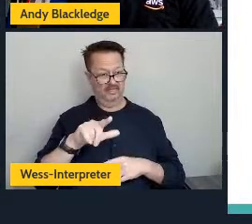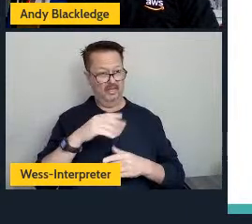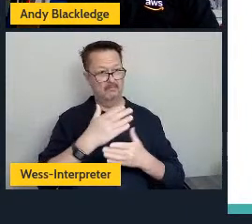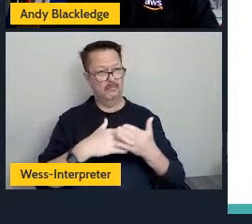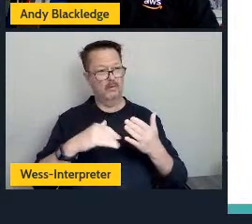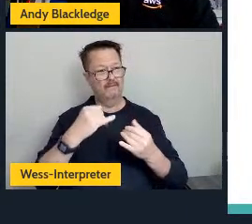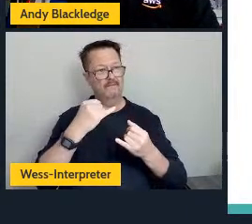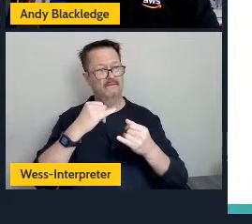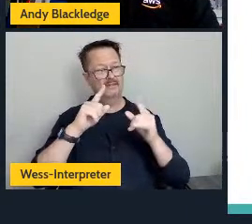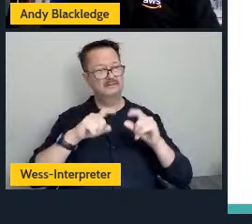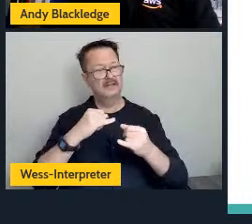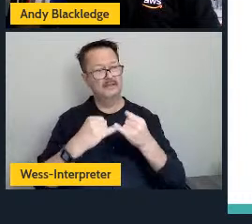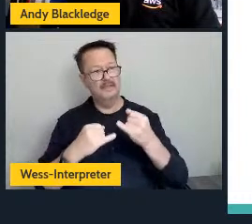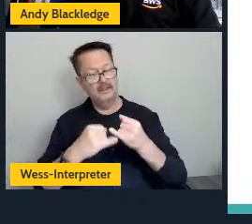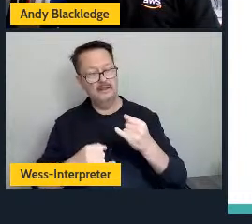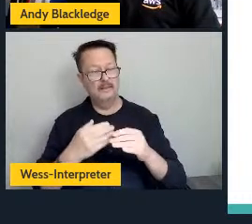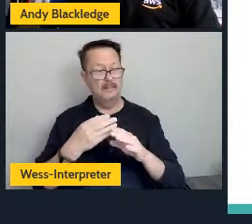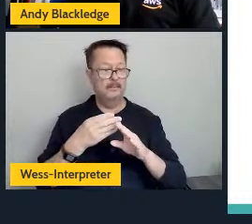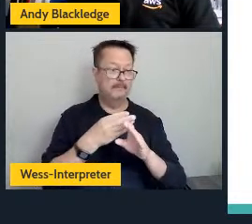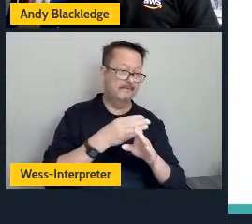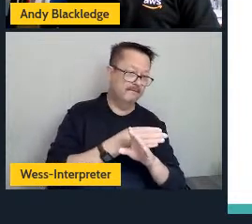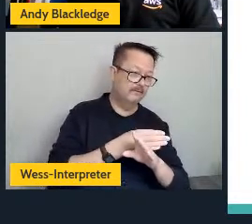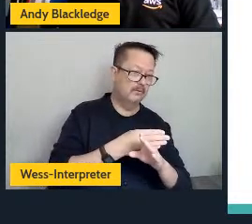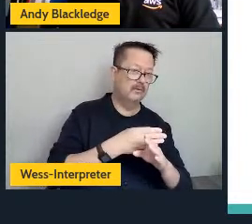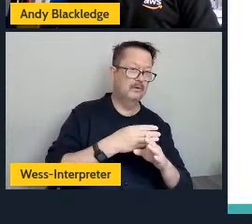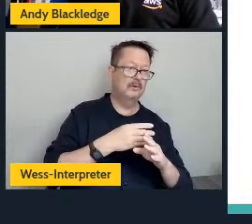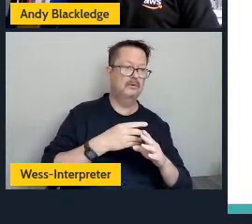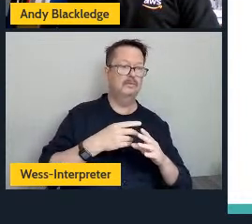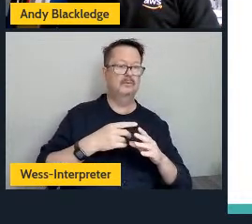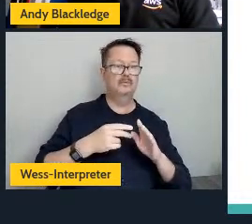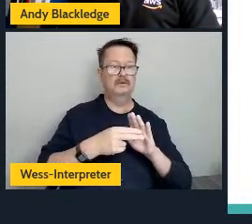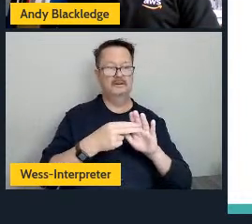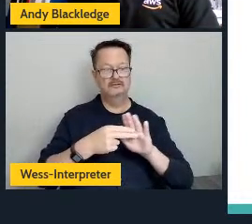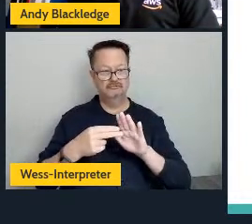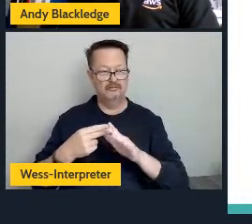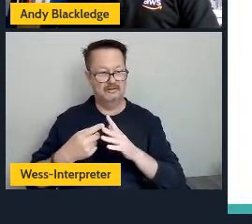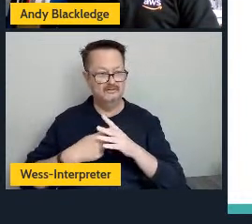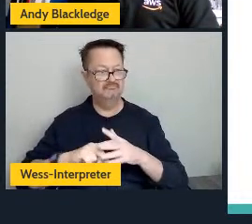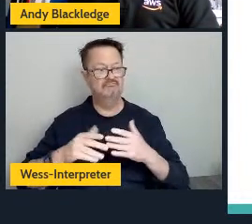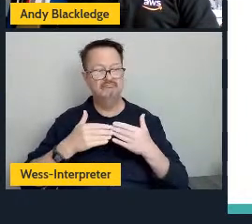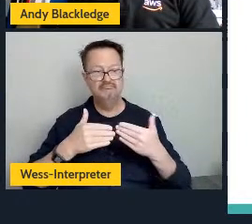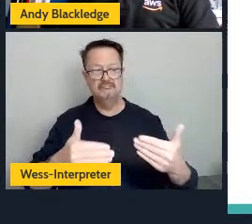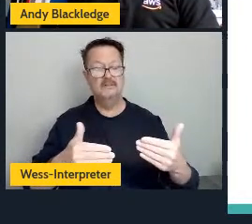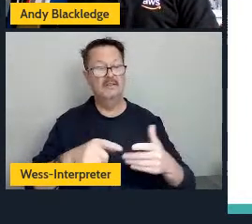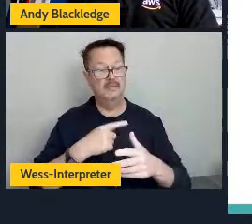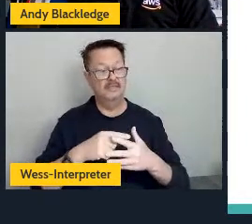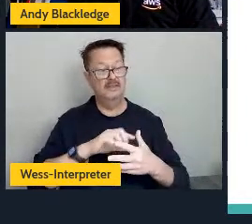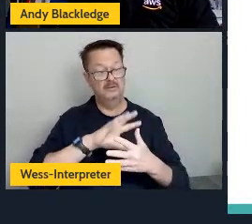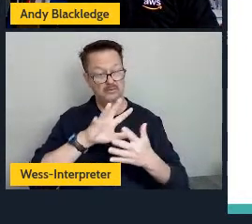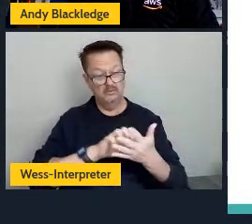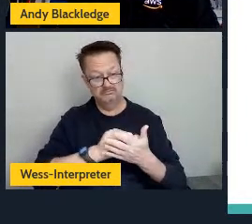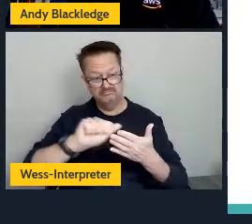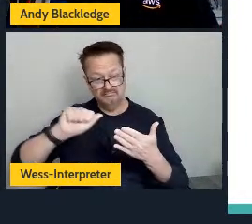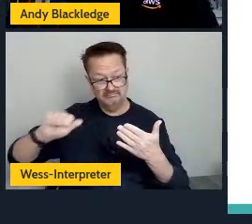Like you do the before initializing everything? Do you do also a delete at the end after the test?